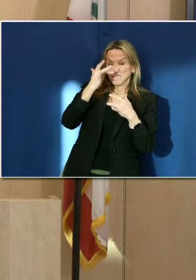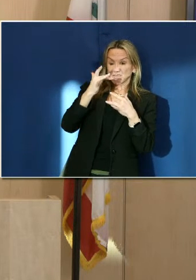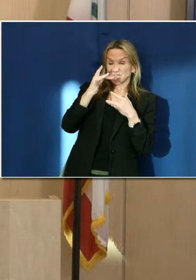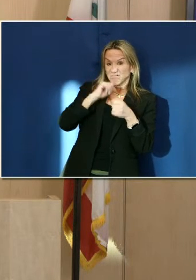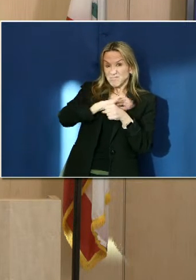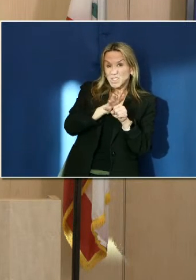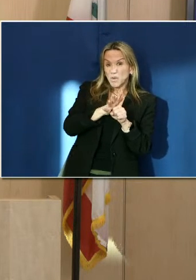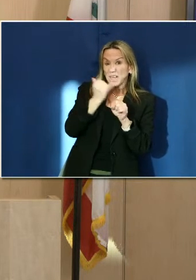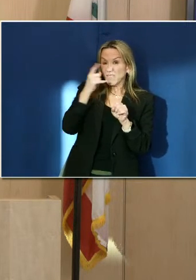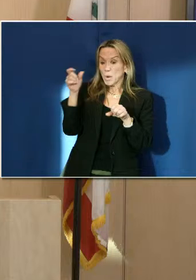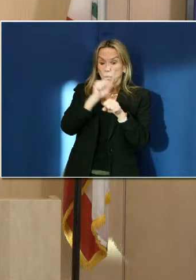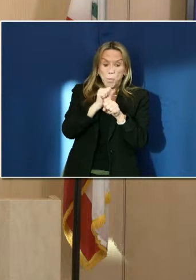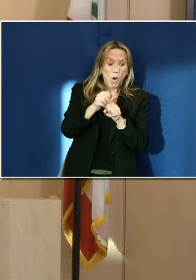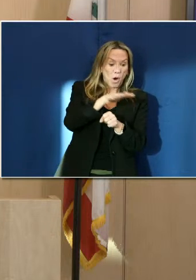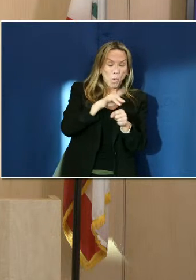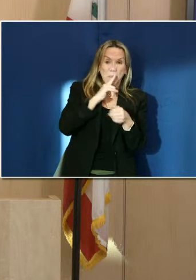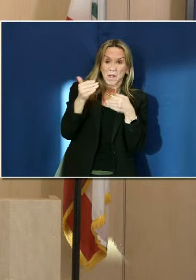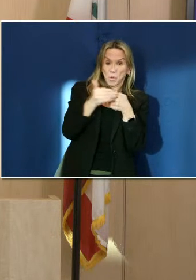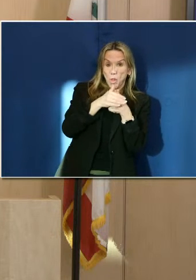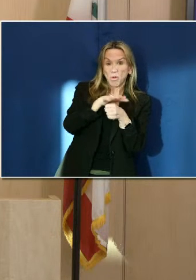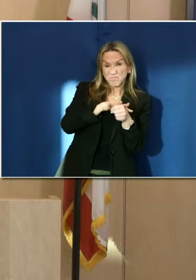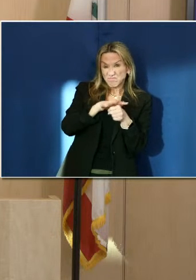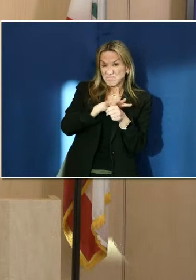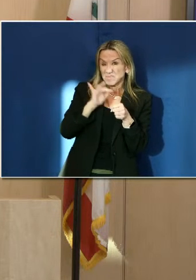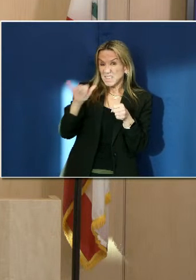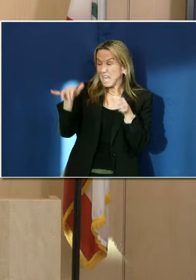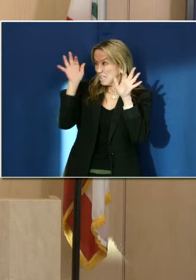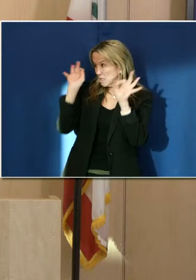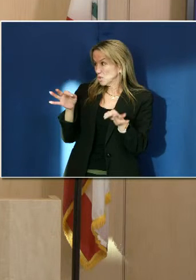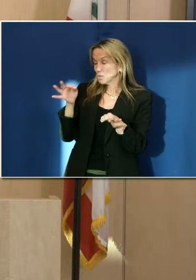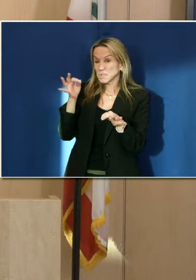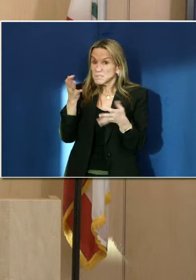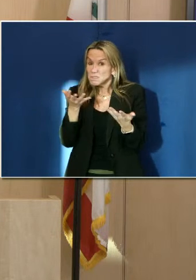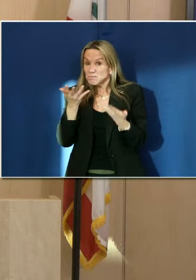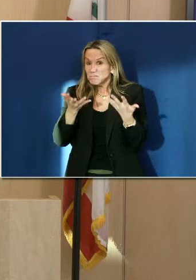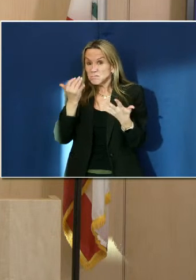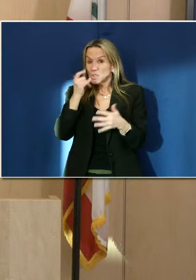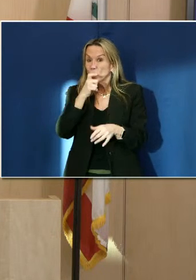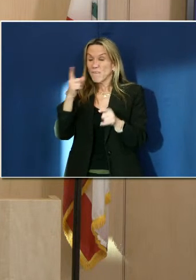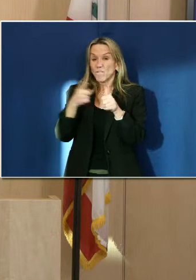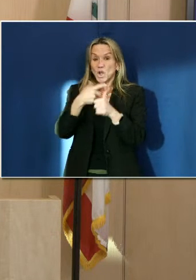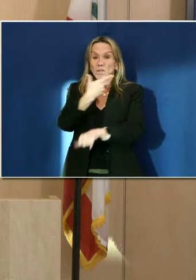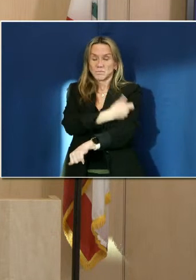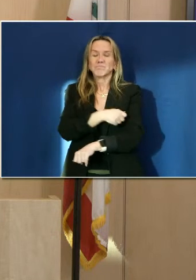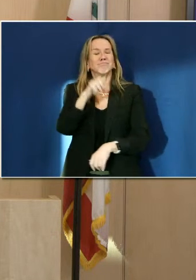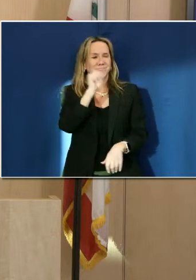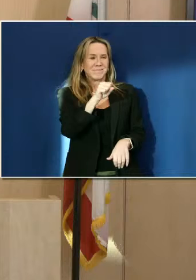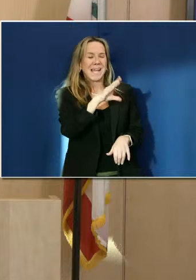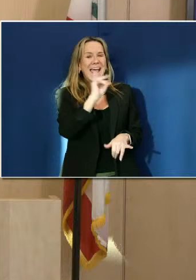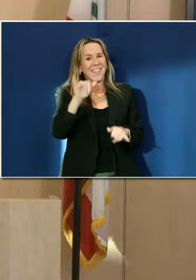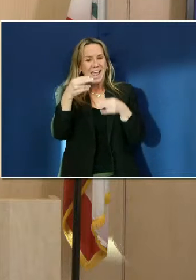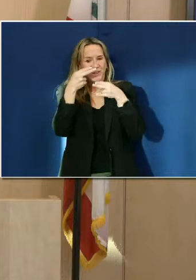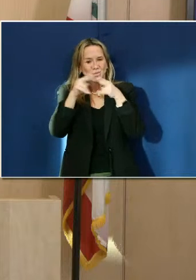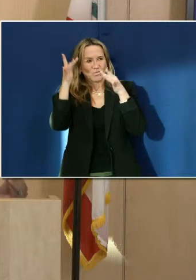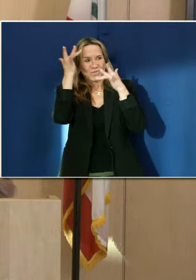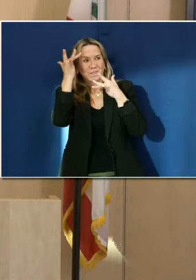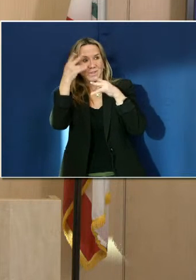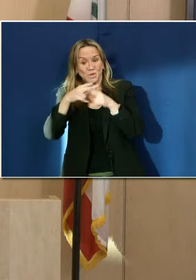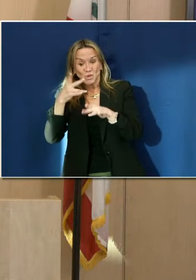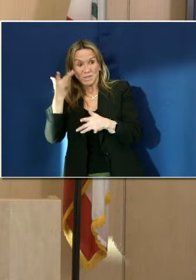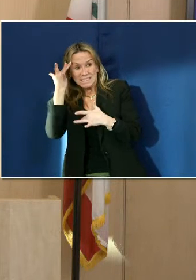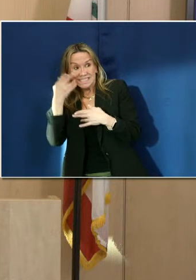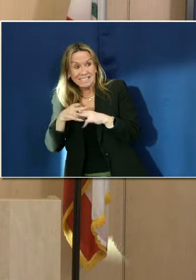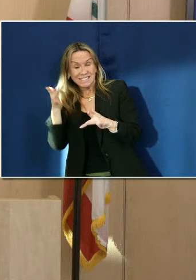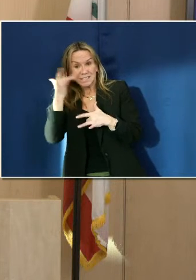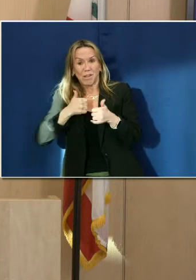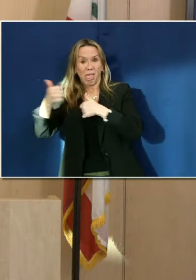the determining factor early on? Absolutely. And acute care hospitals is where that's where patients